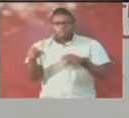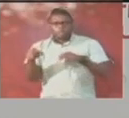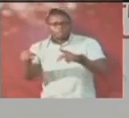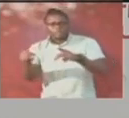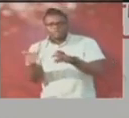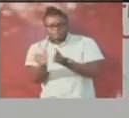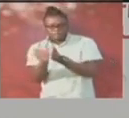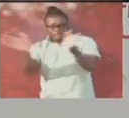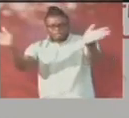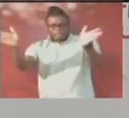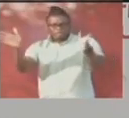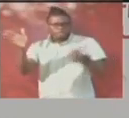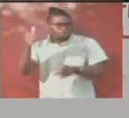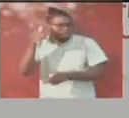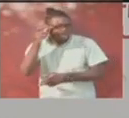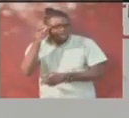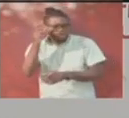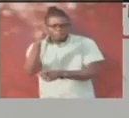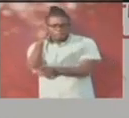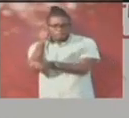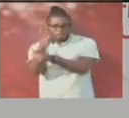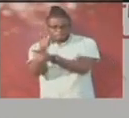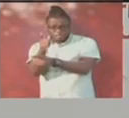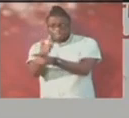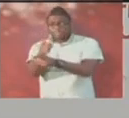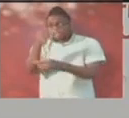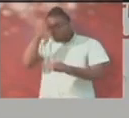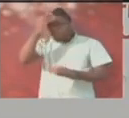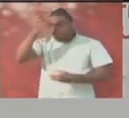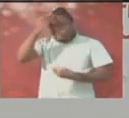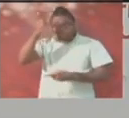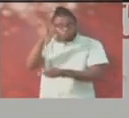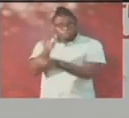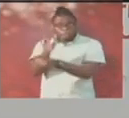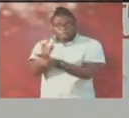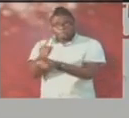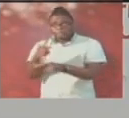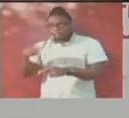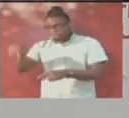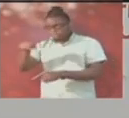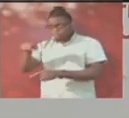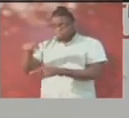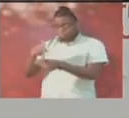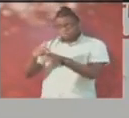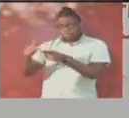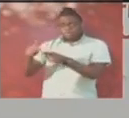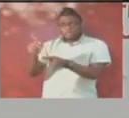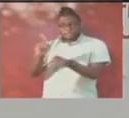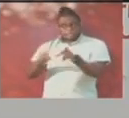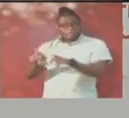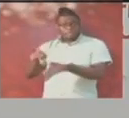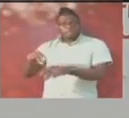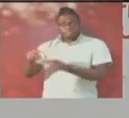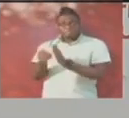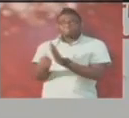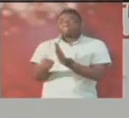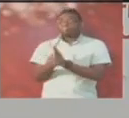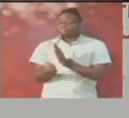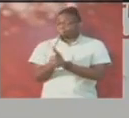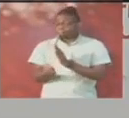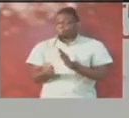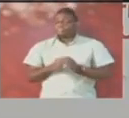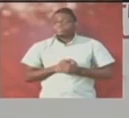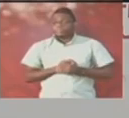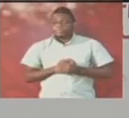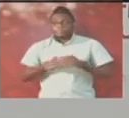hear directly from the subject matter experts and medical practitioners on the front line of this fight. The Ministry of